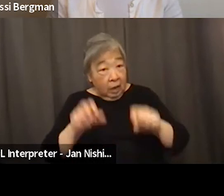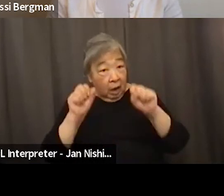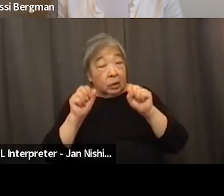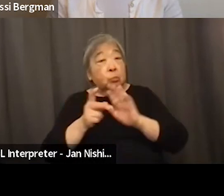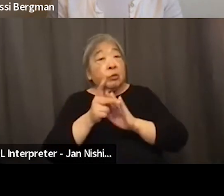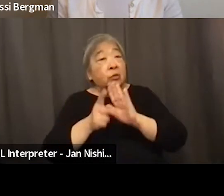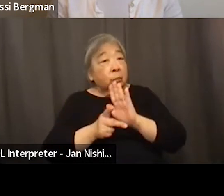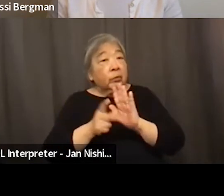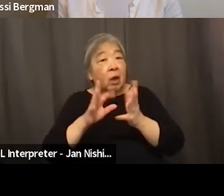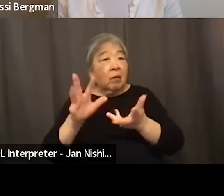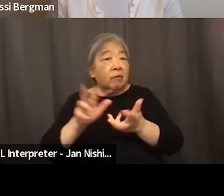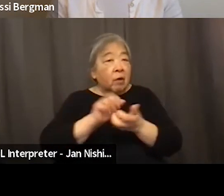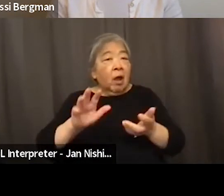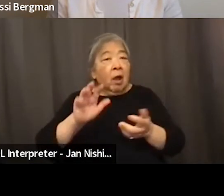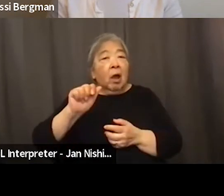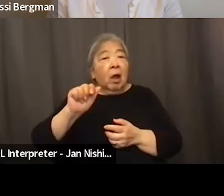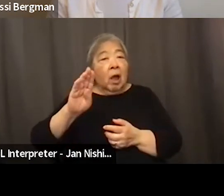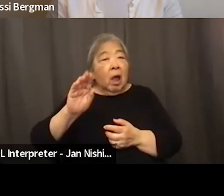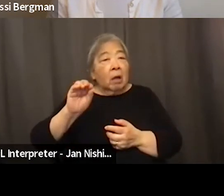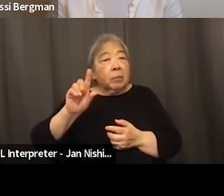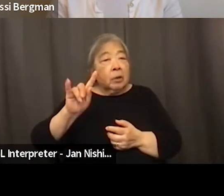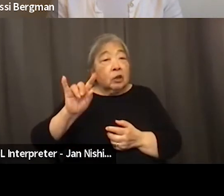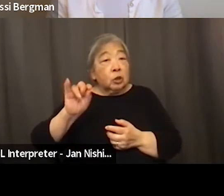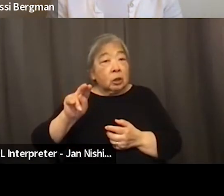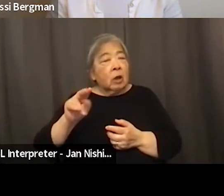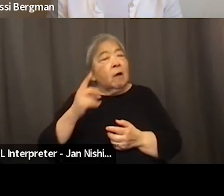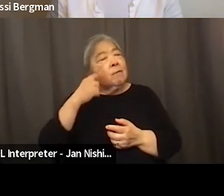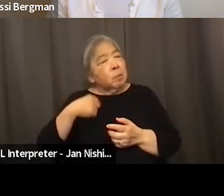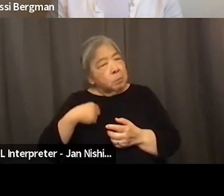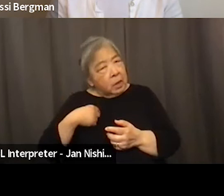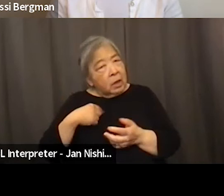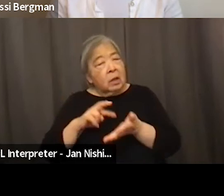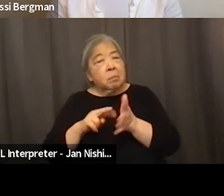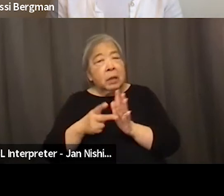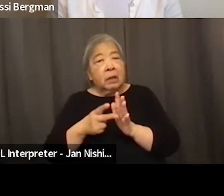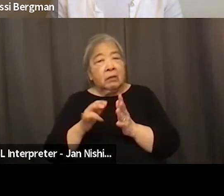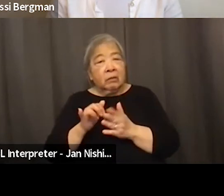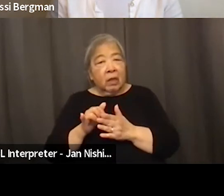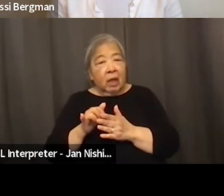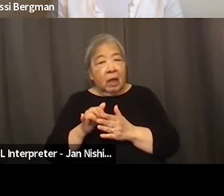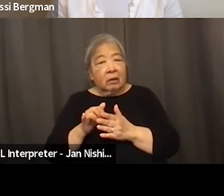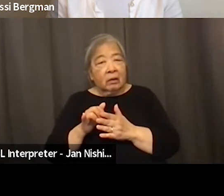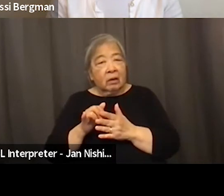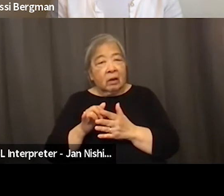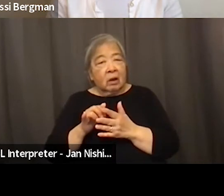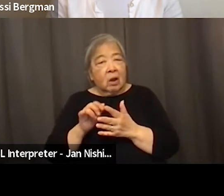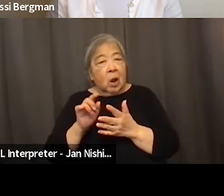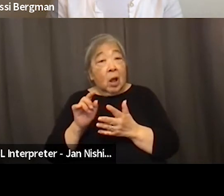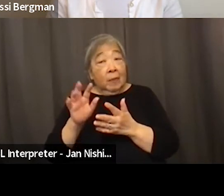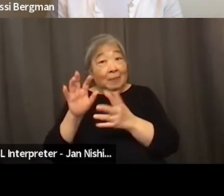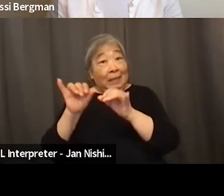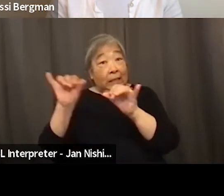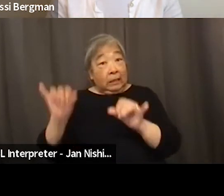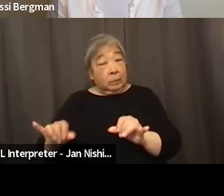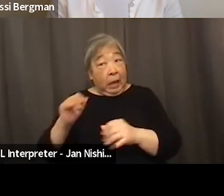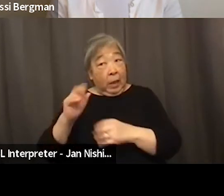principles. And what that means for me is that we have to abolish the systems and the